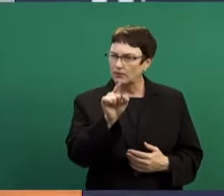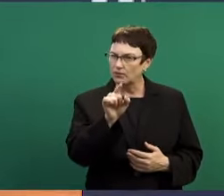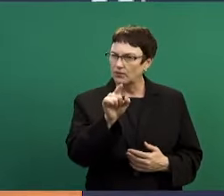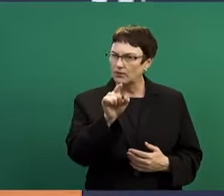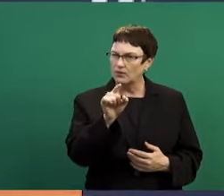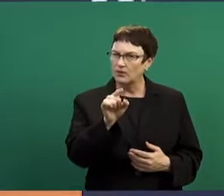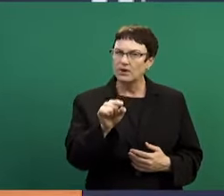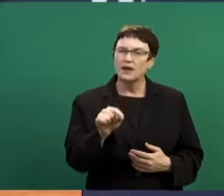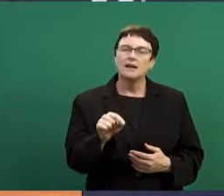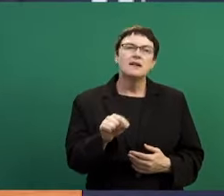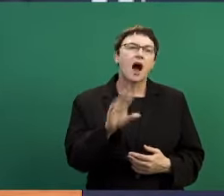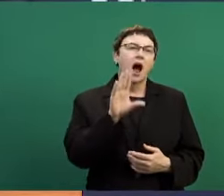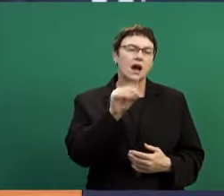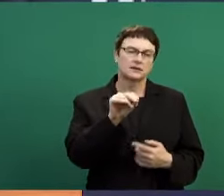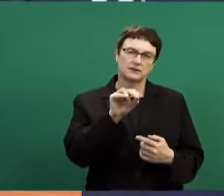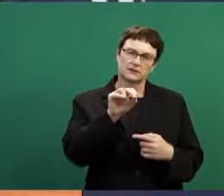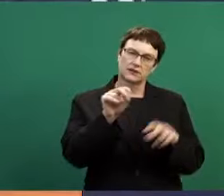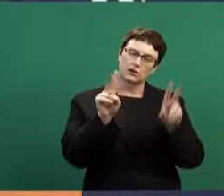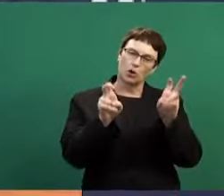G. Fekra.